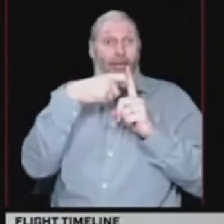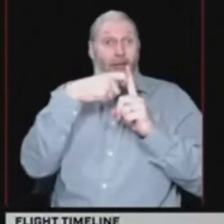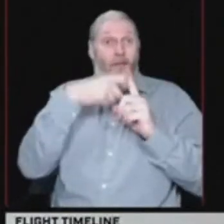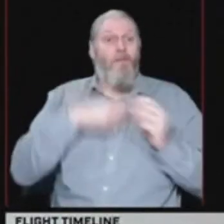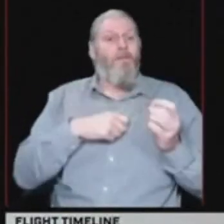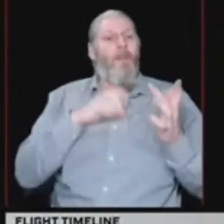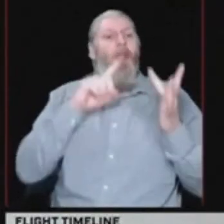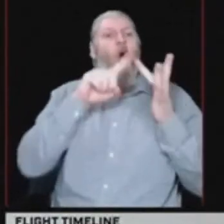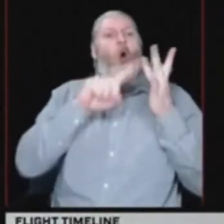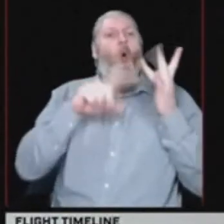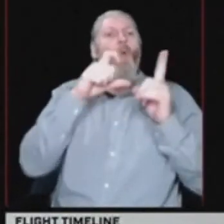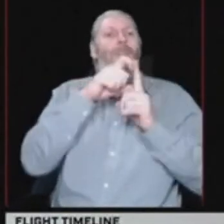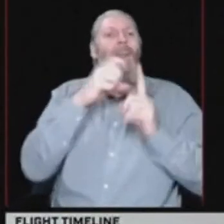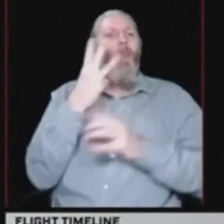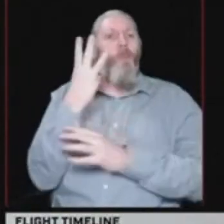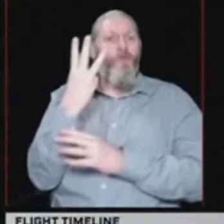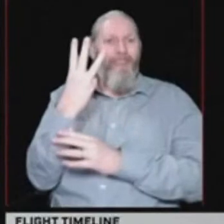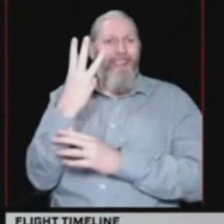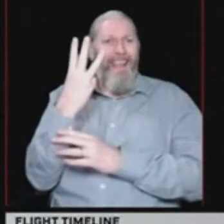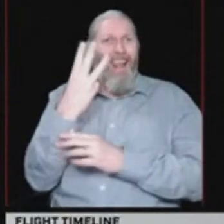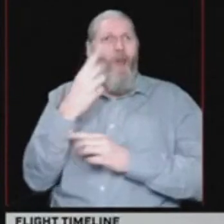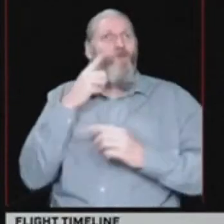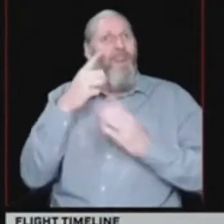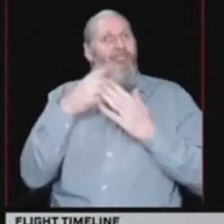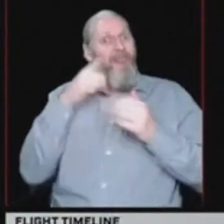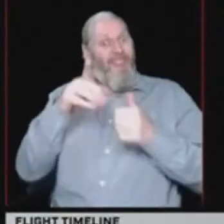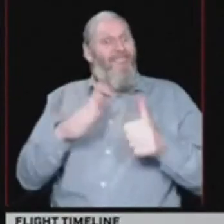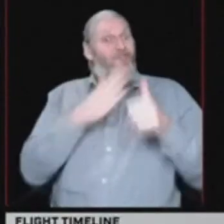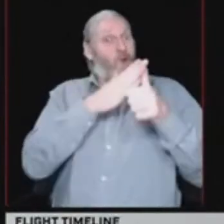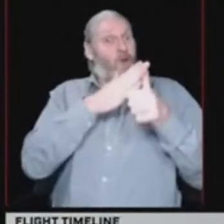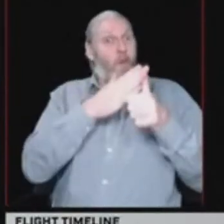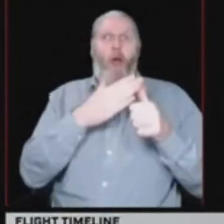IOD-3 is expected to be the first of more than 20 Amber satellites to